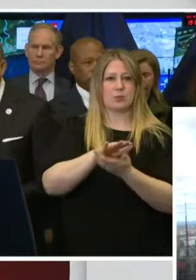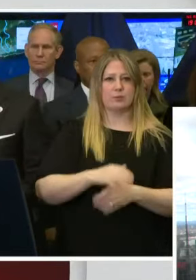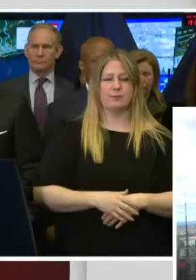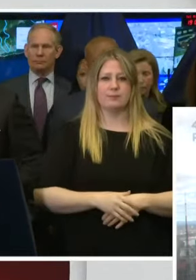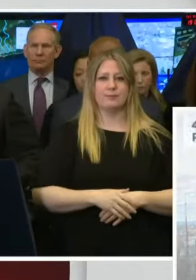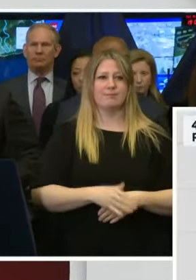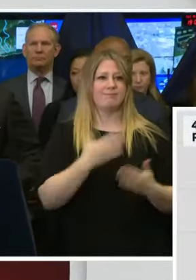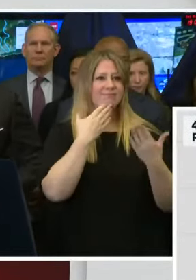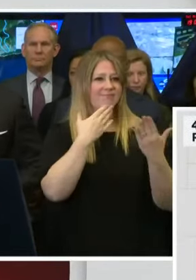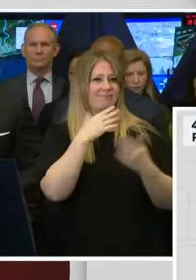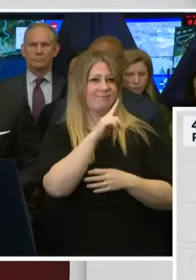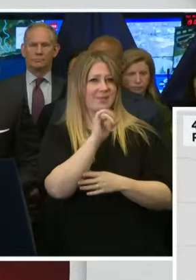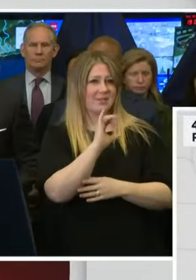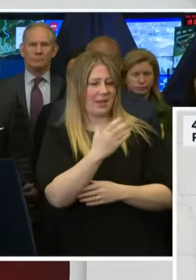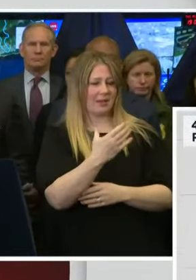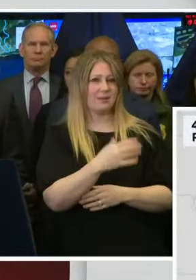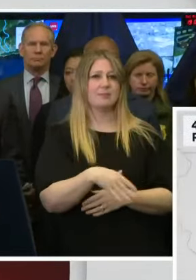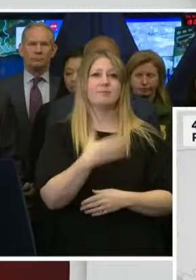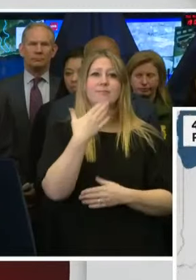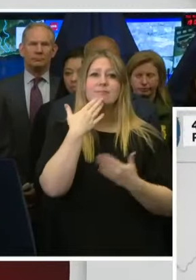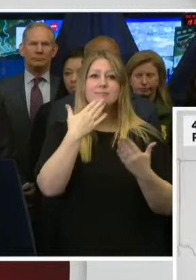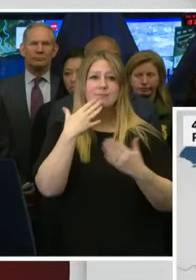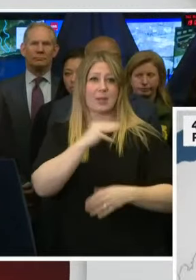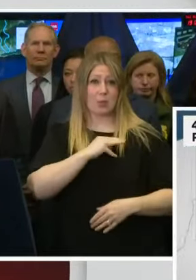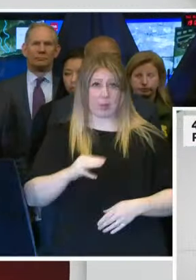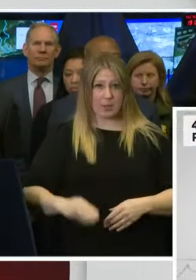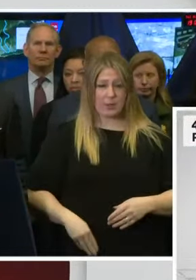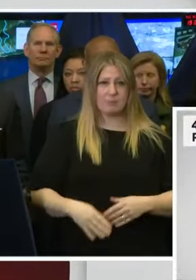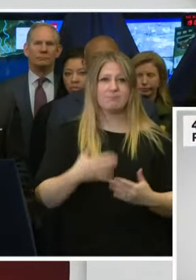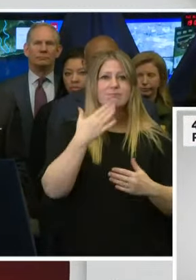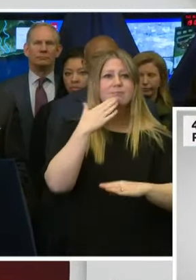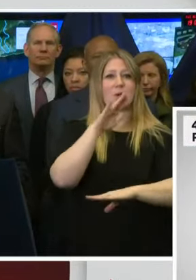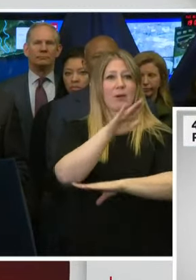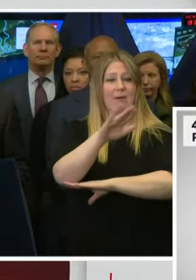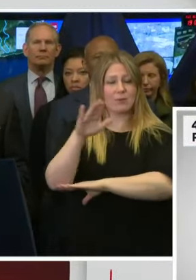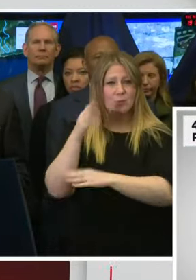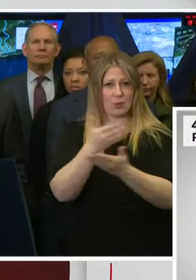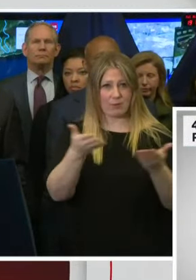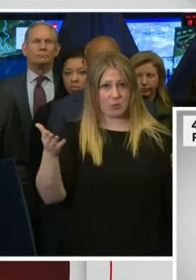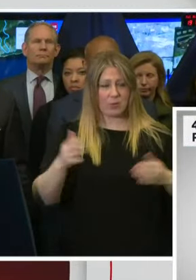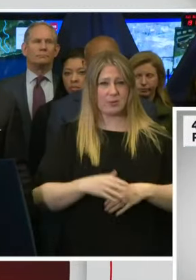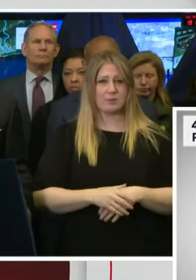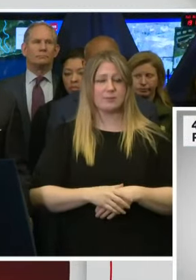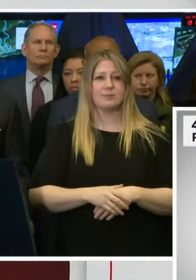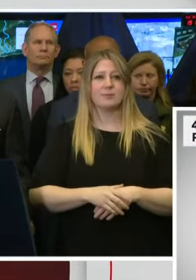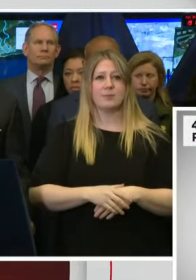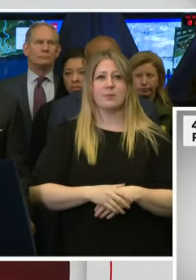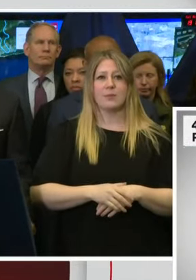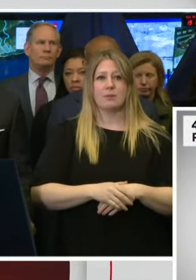Thank you, Zach. Thank you, Mr. Mayor. Good afternoon, everyone. So the earthquake was felt